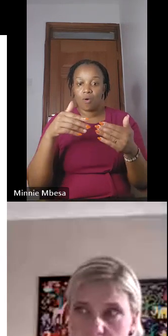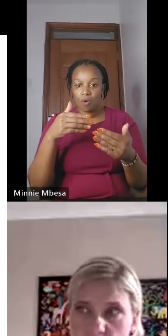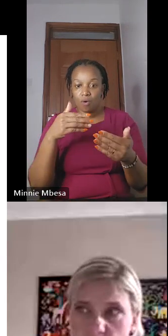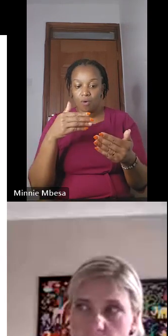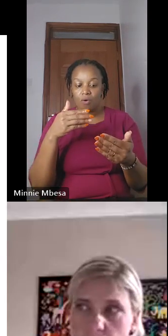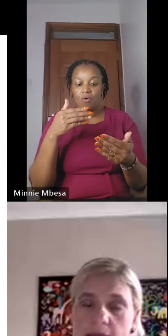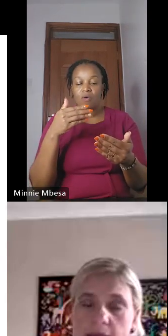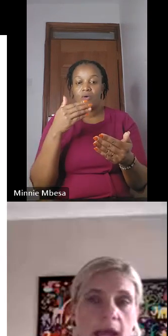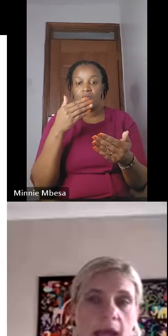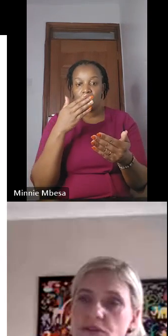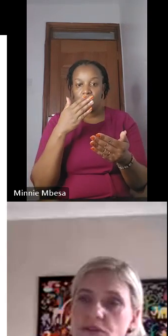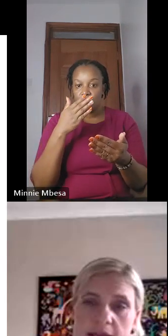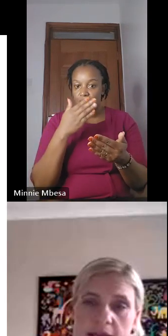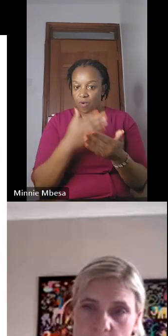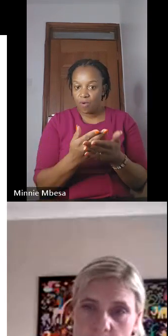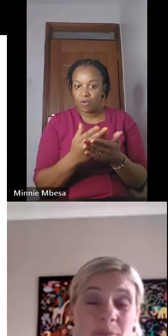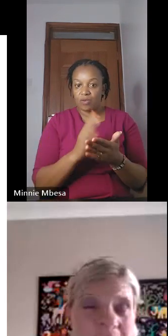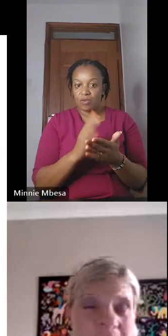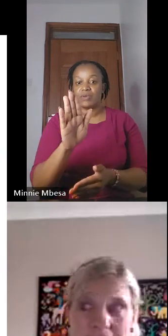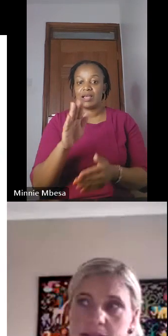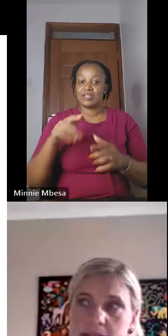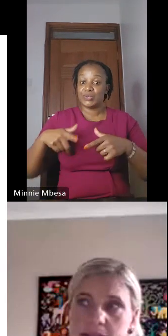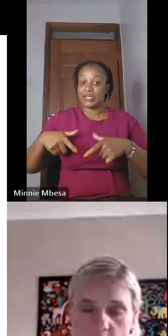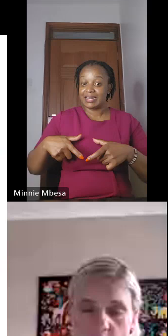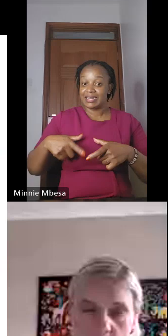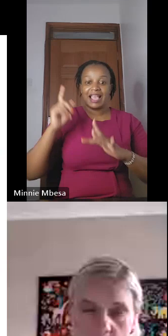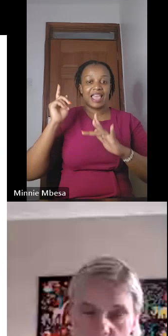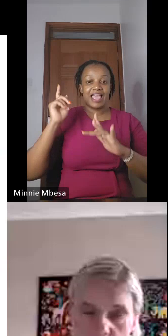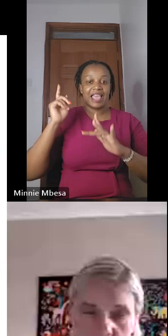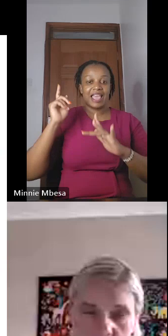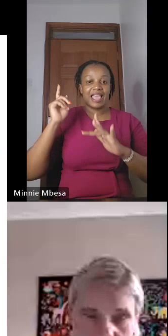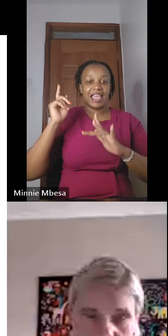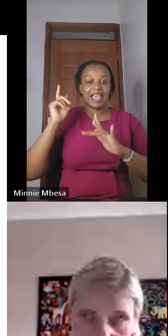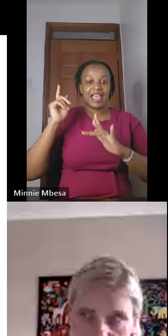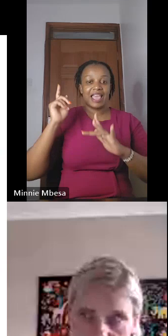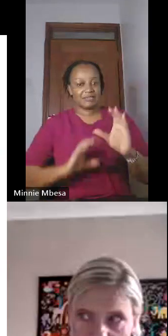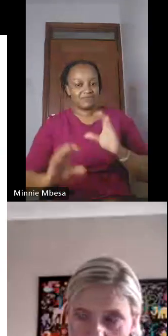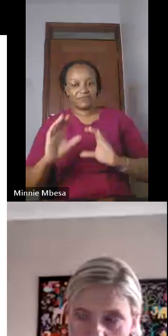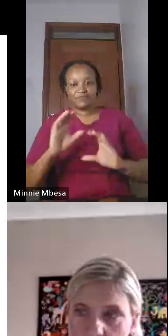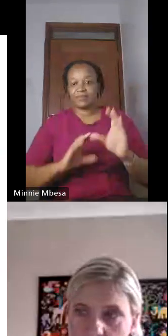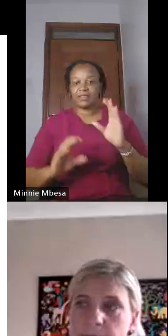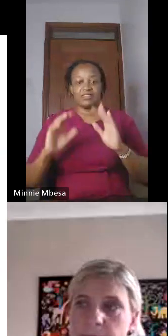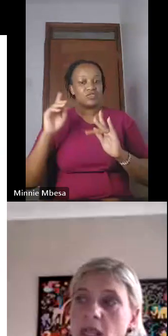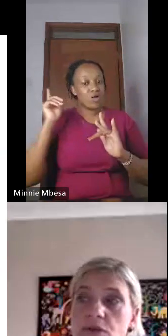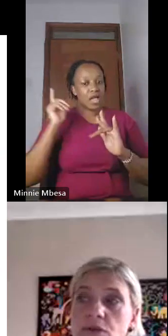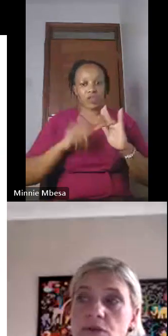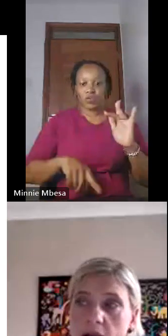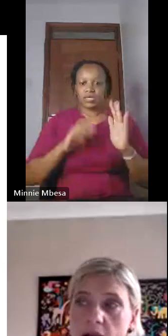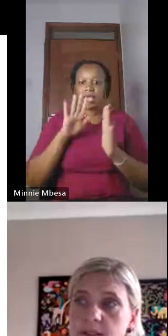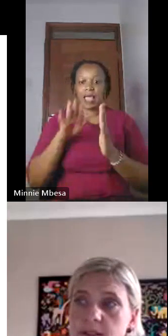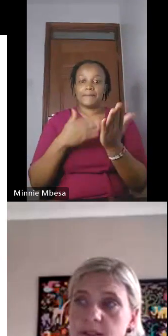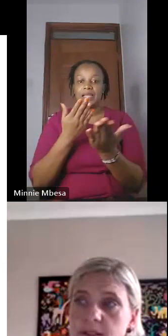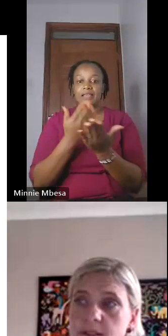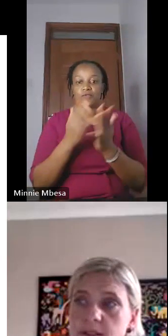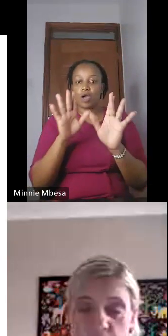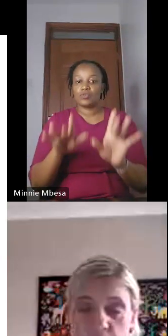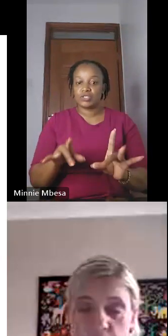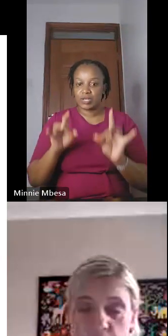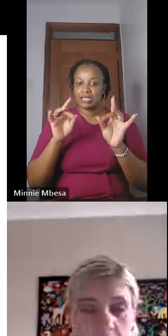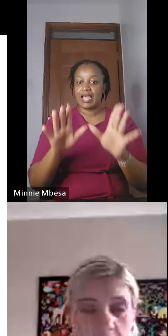Australian citizenship, and you cannot be applying for Australian citizenship. You can't